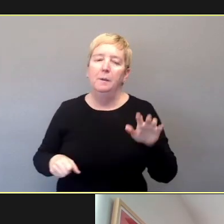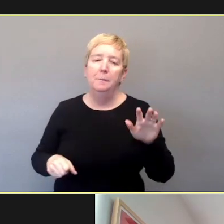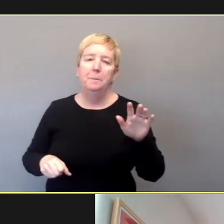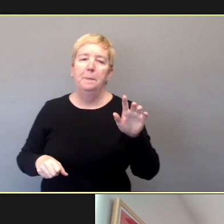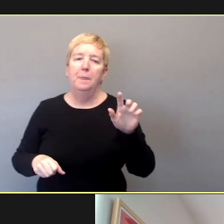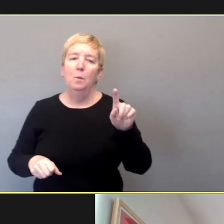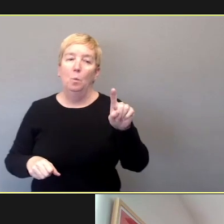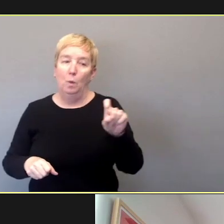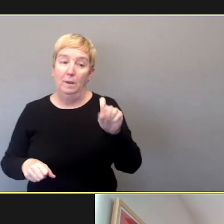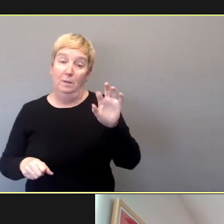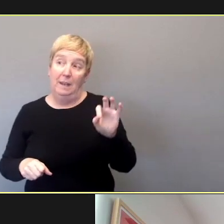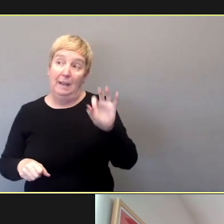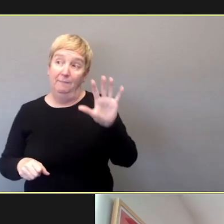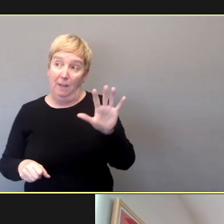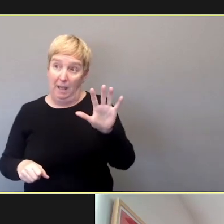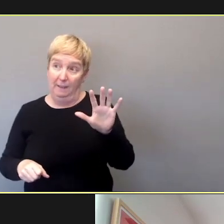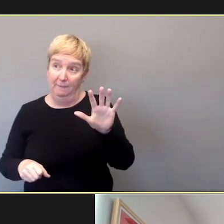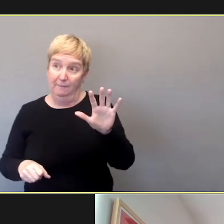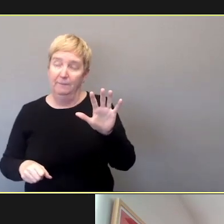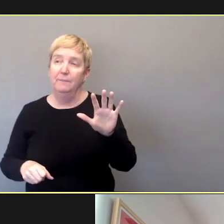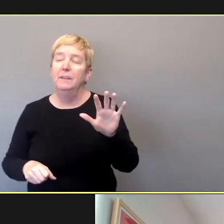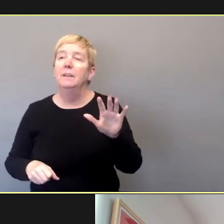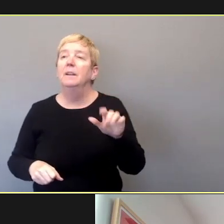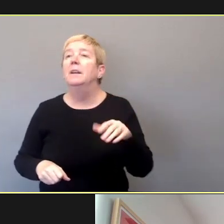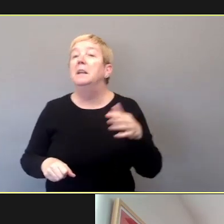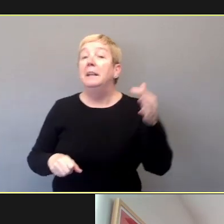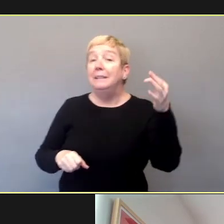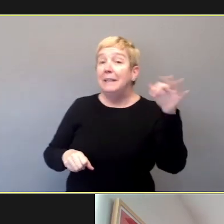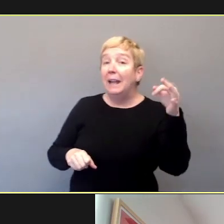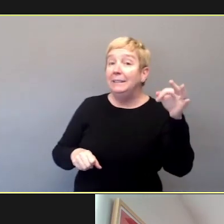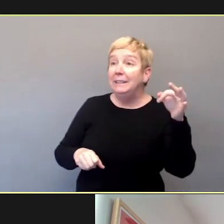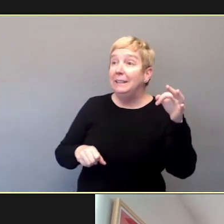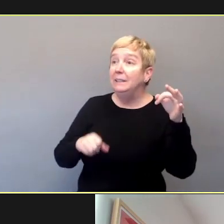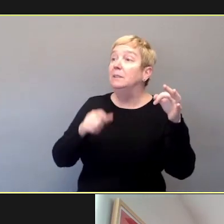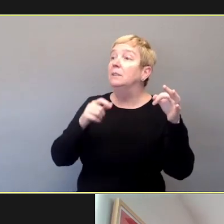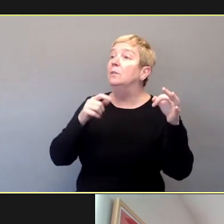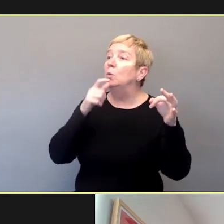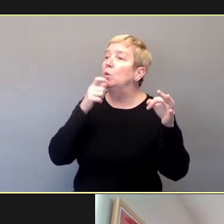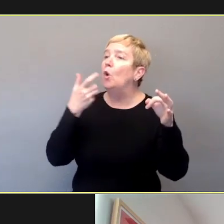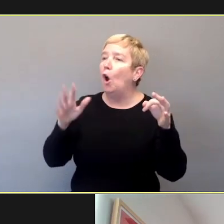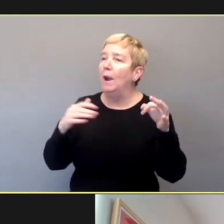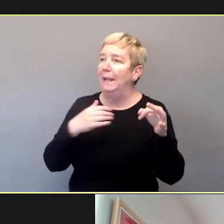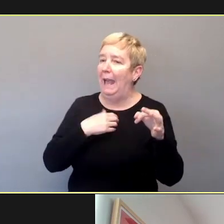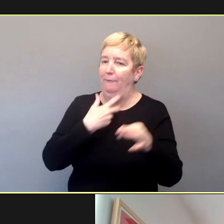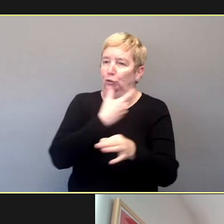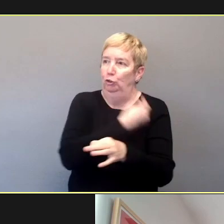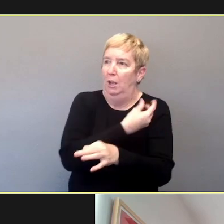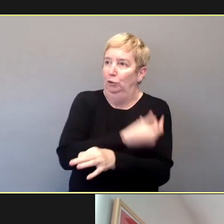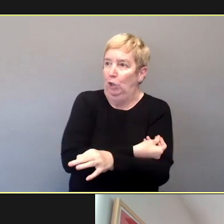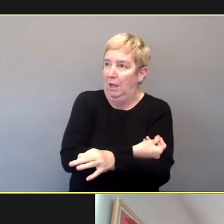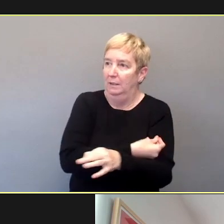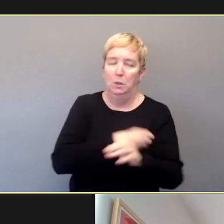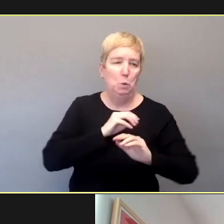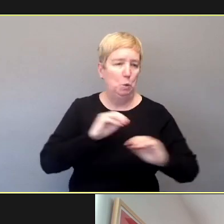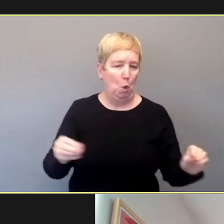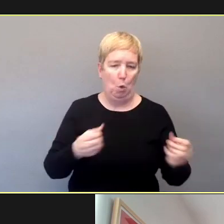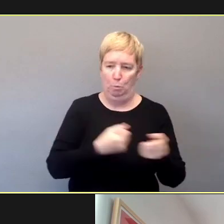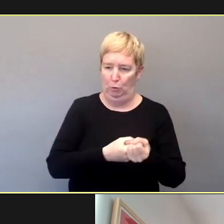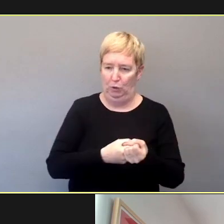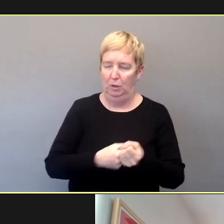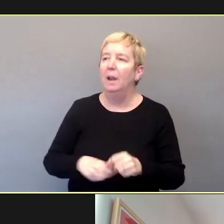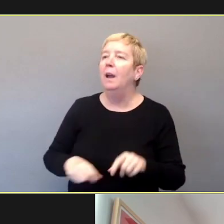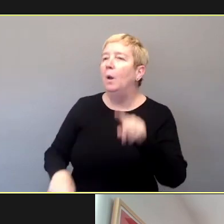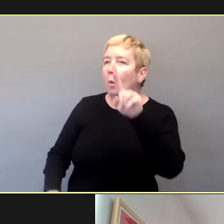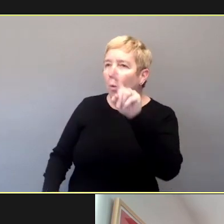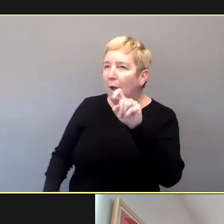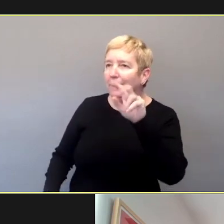195 deaths, 19 deaths in people who had vaccines but who weren't boosted, and